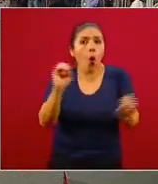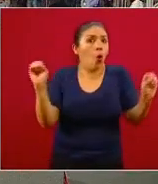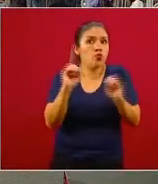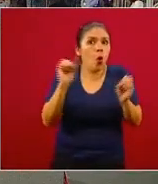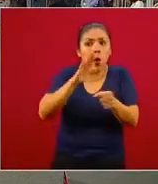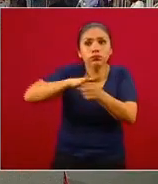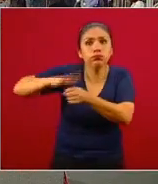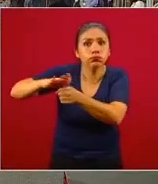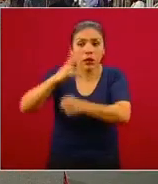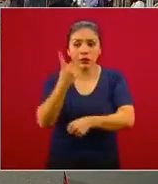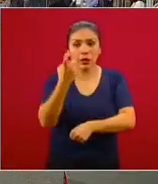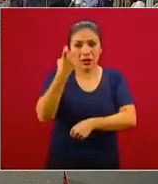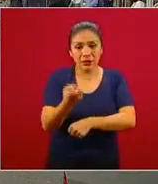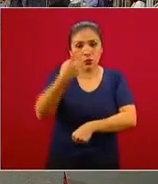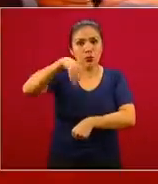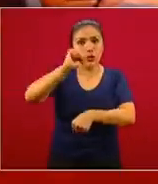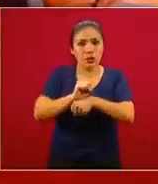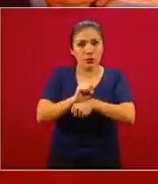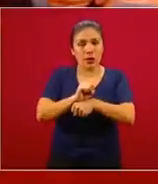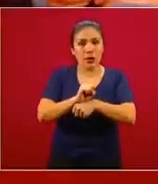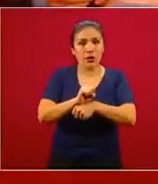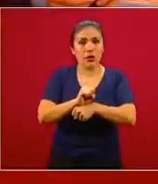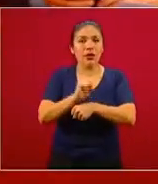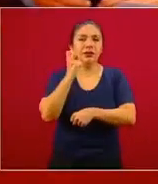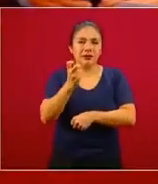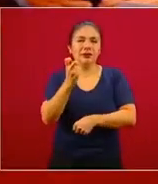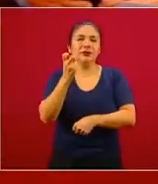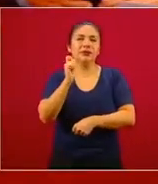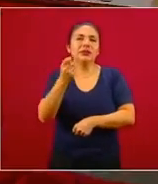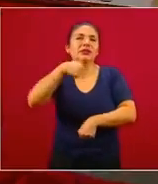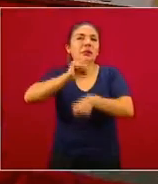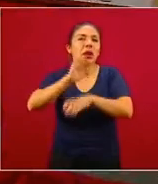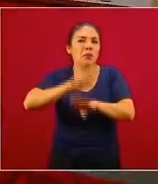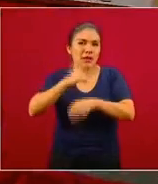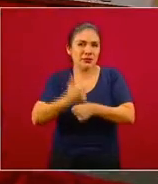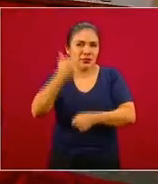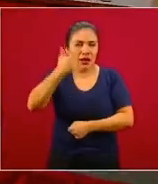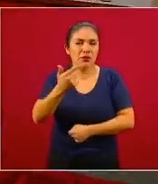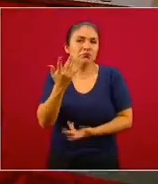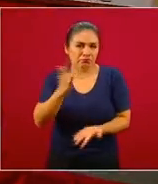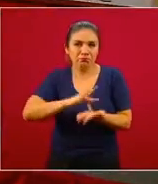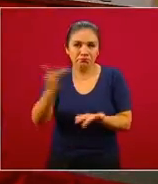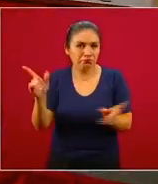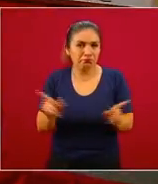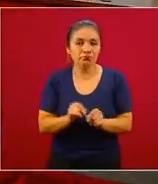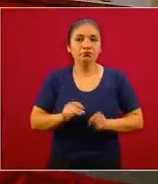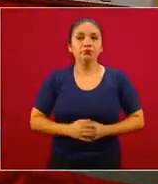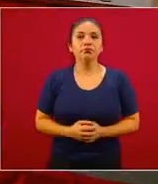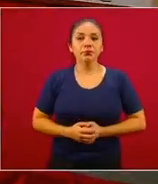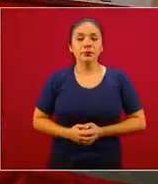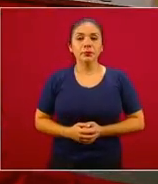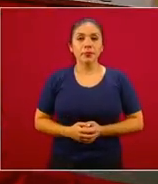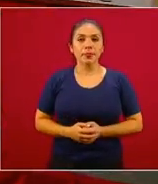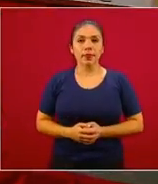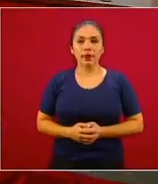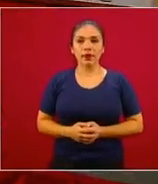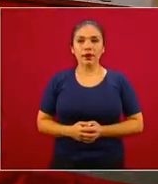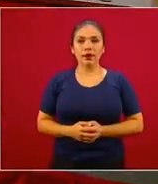extraordinary sessions in the Senate. Thank you, Doctor. Thank you. Is that date